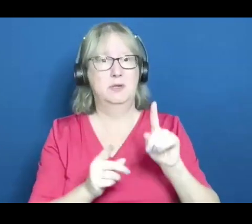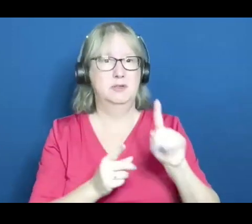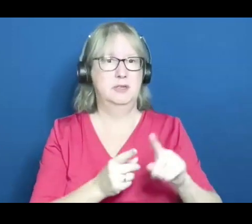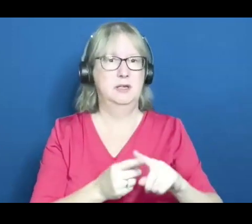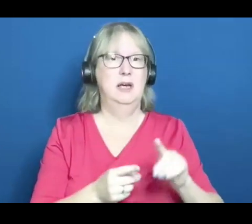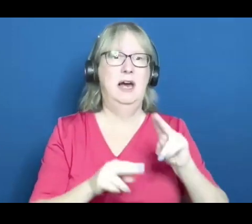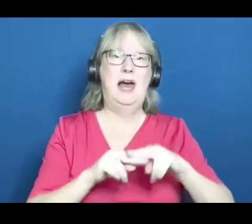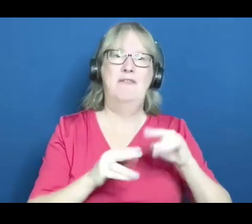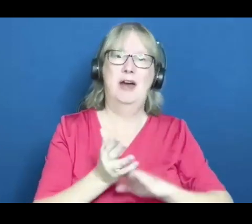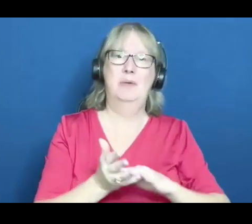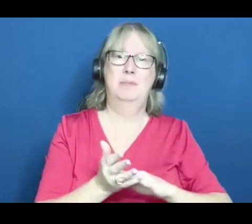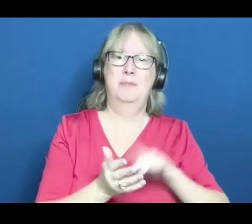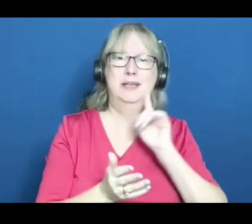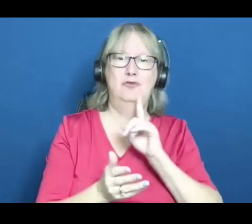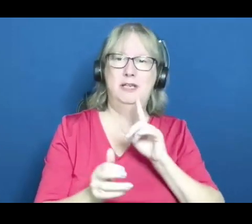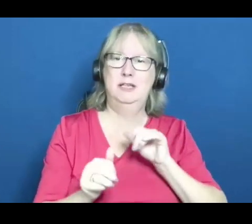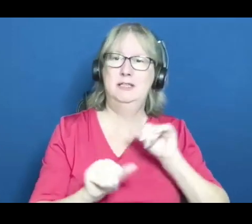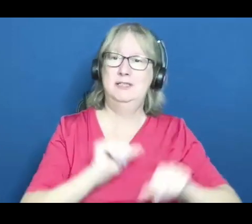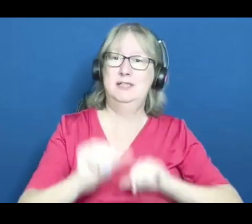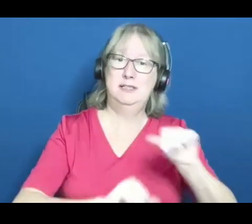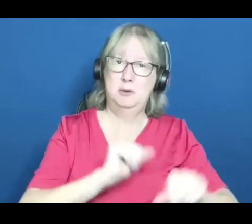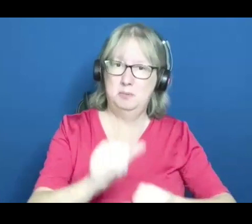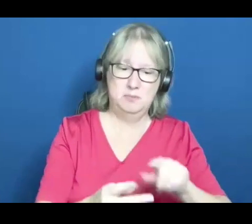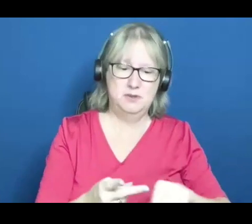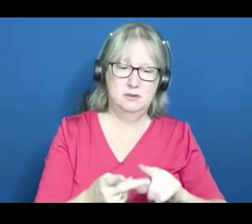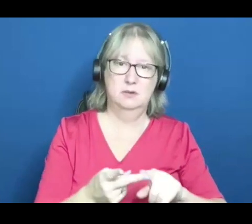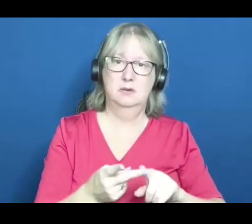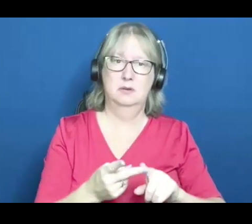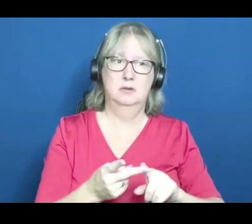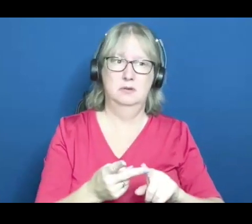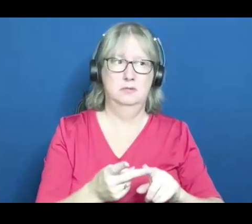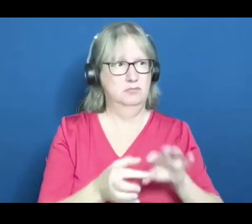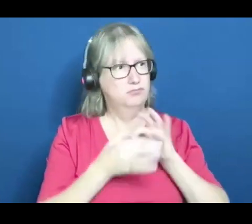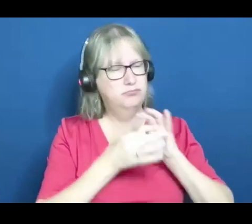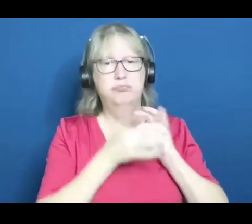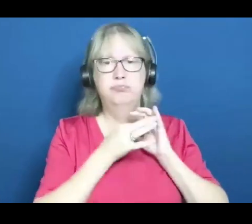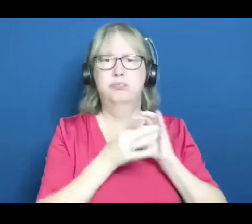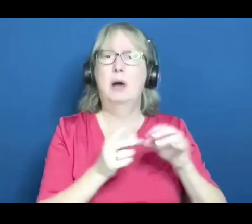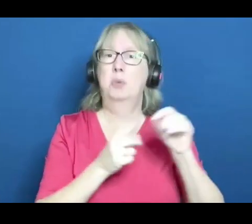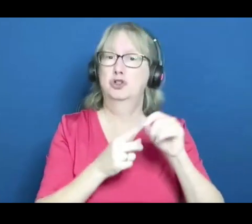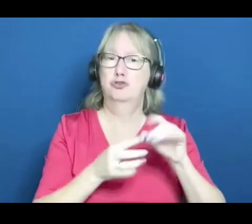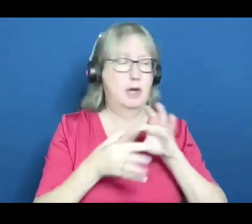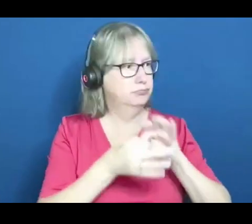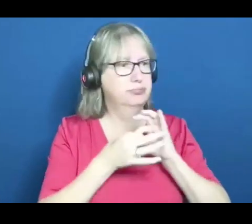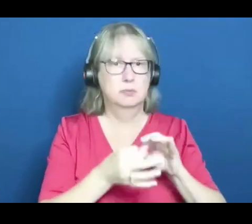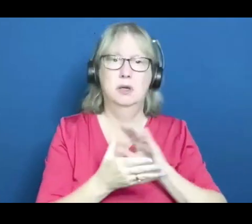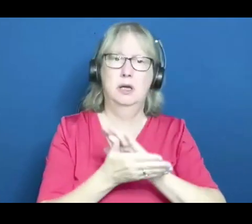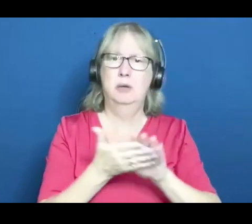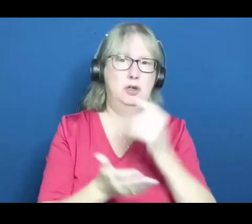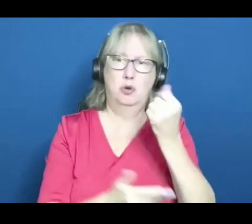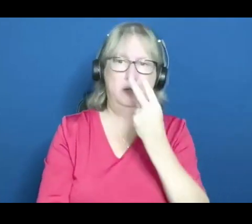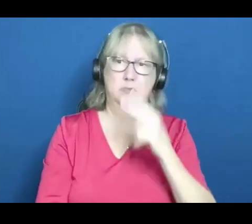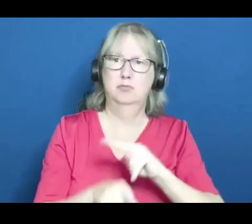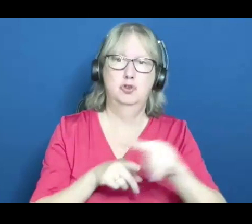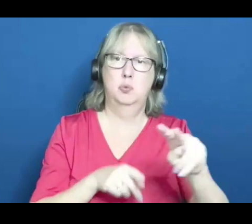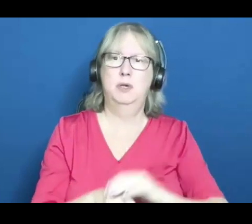systems all work at the best, it could easily be turn things around in a couple of weeks instead